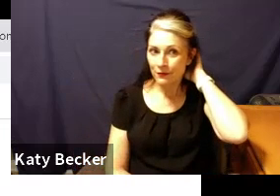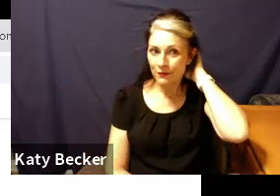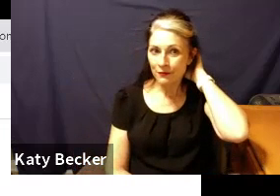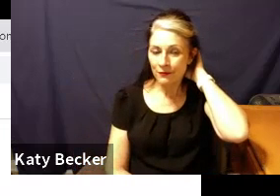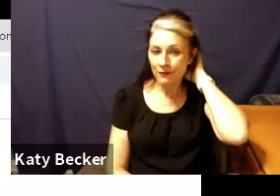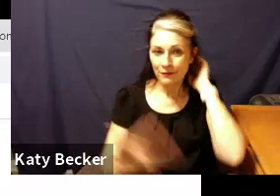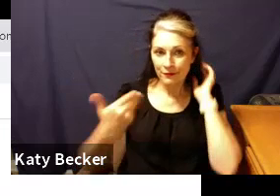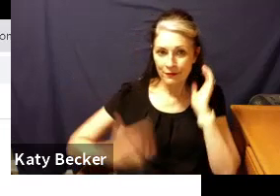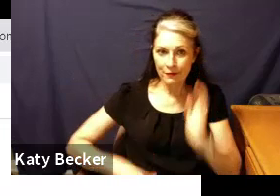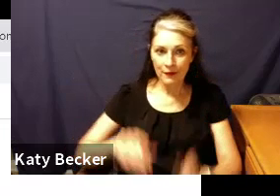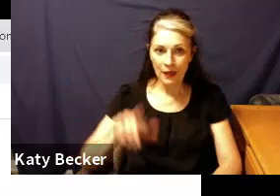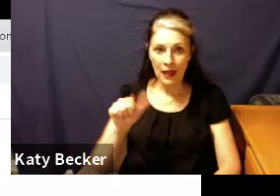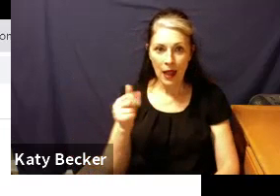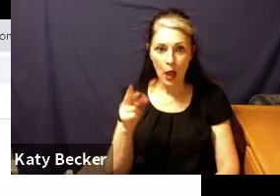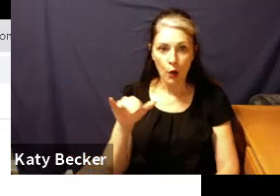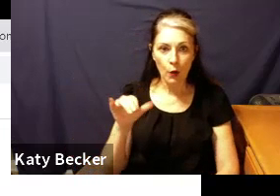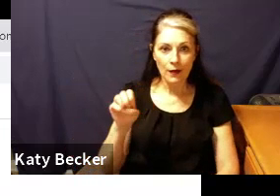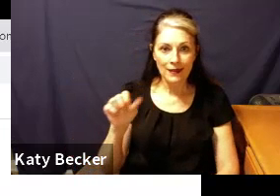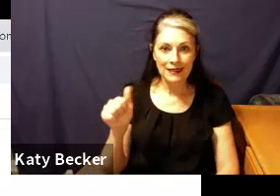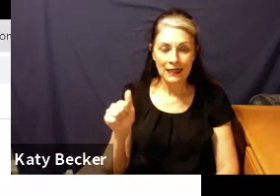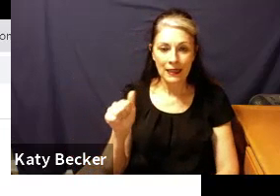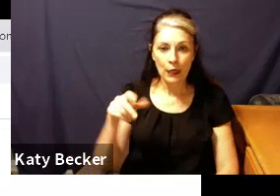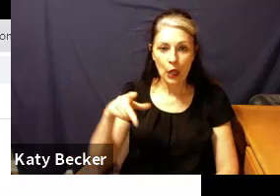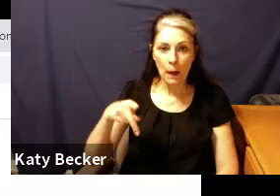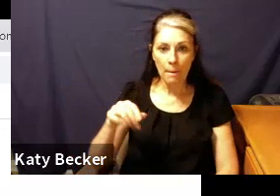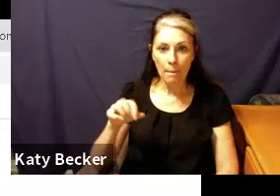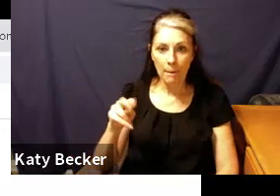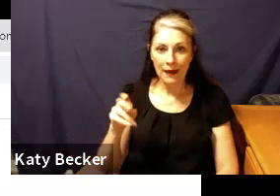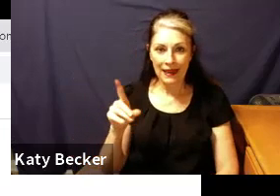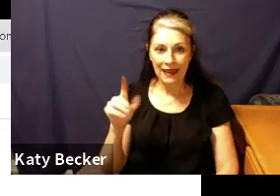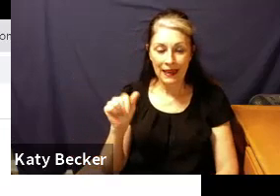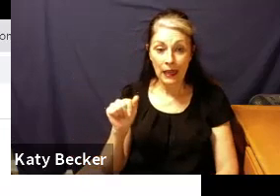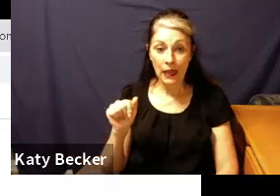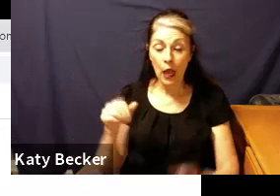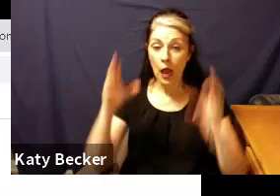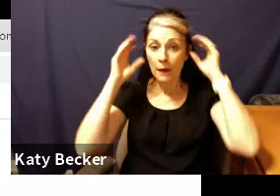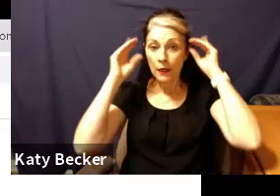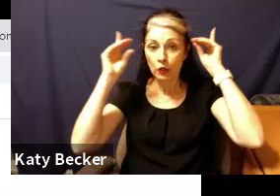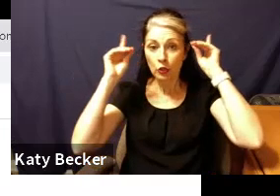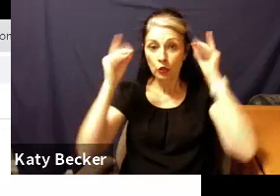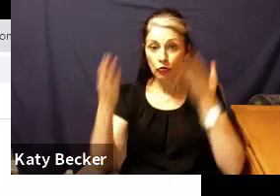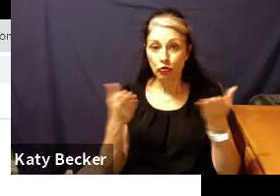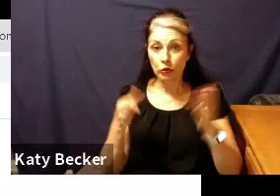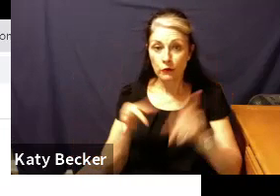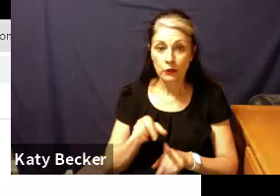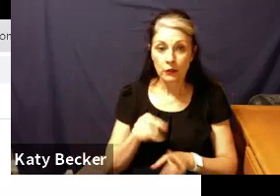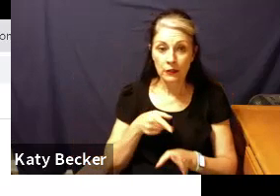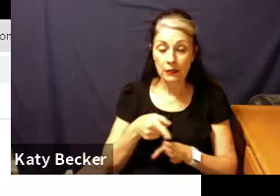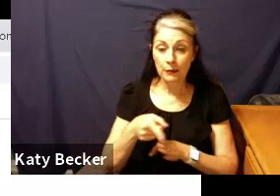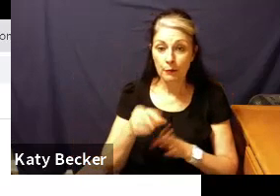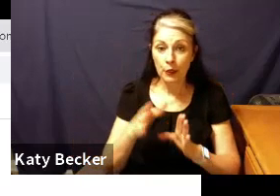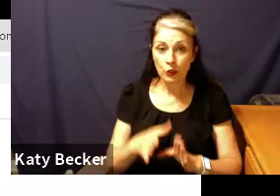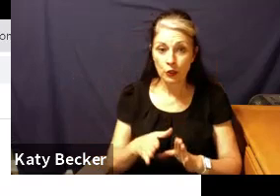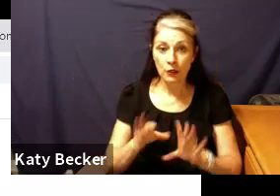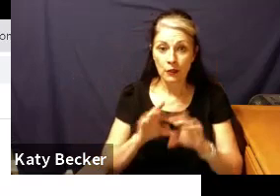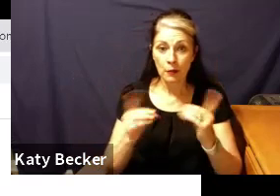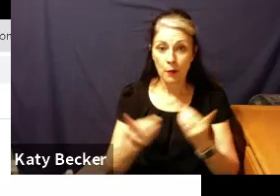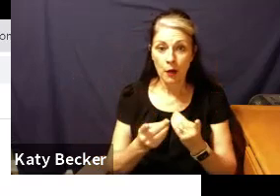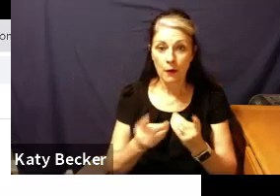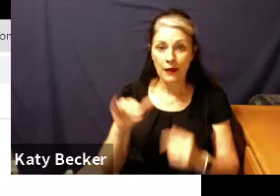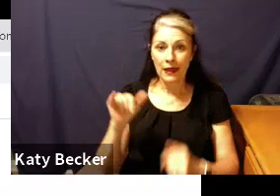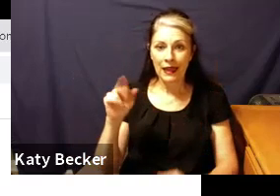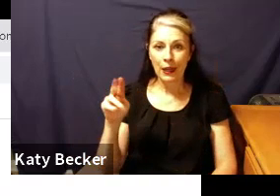My name is Larissa Pineda. I'm an instructional services specialist with the Department of Innovation and